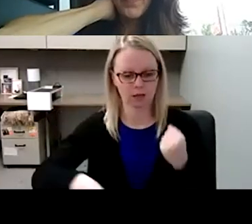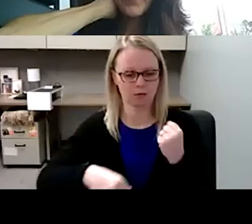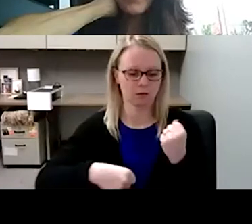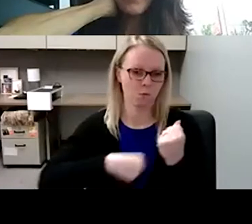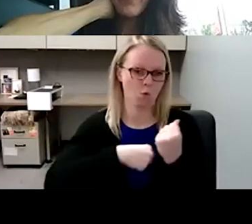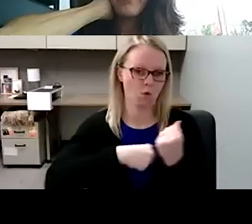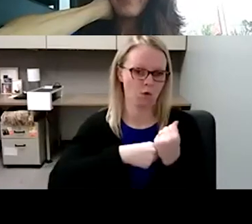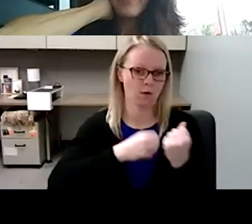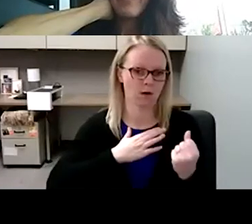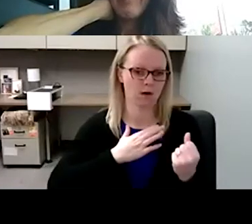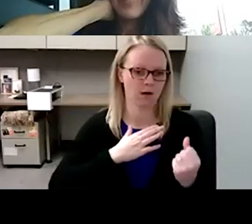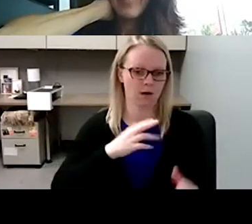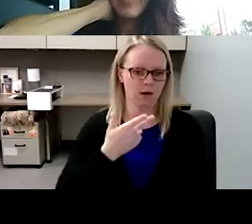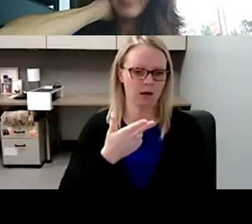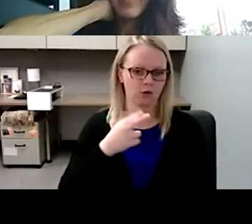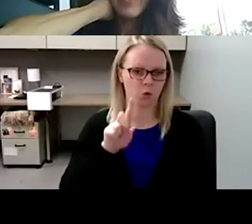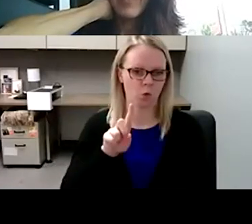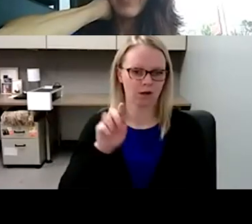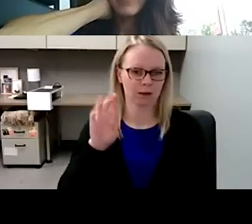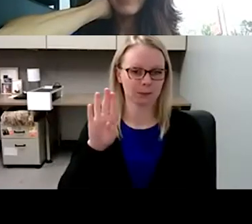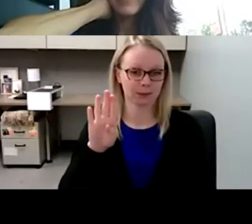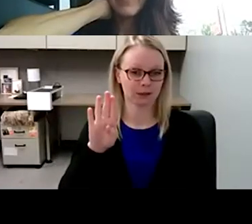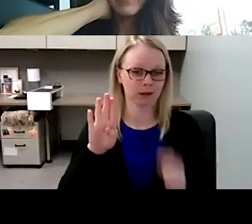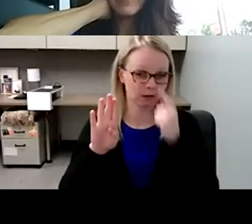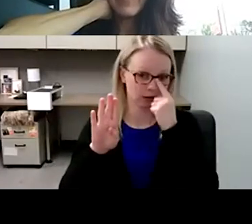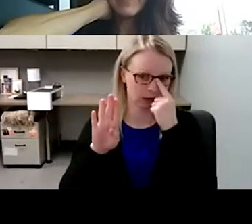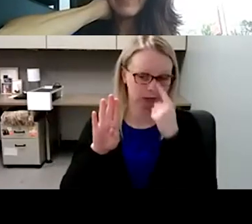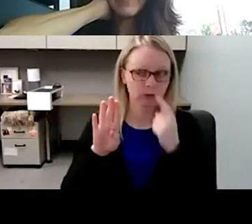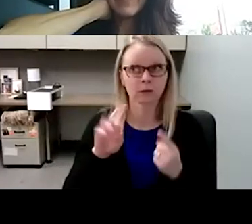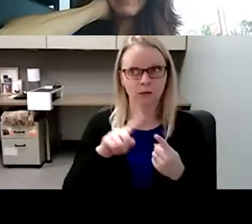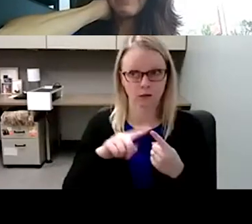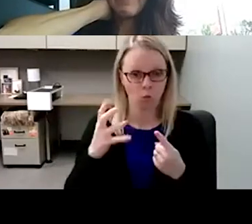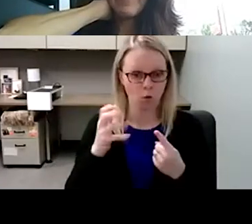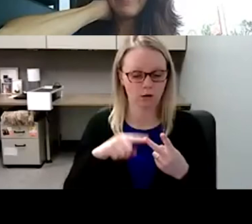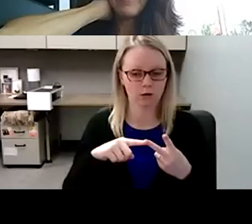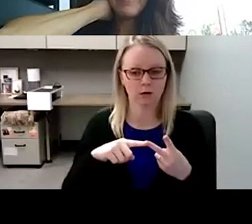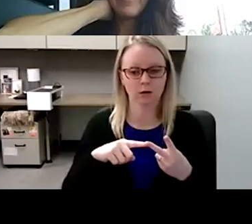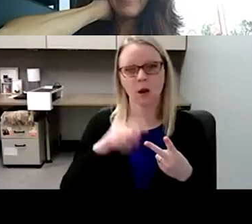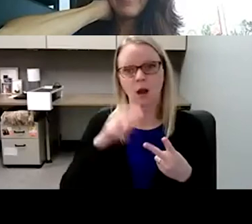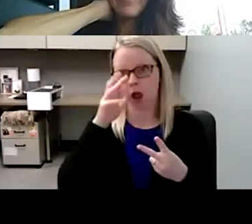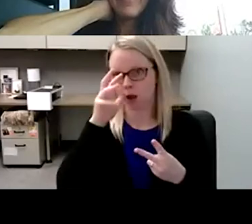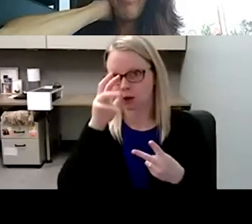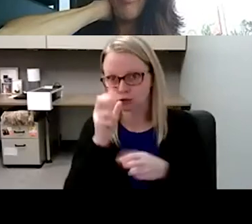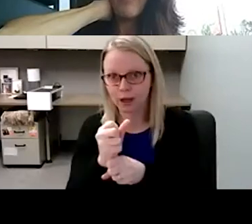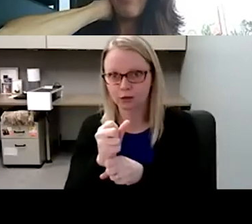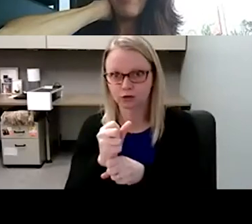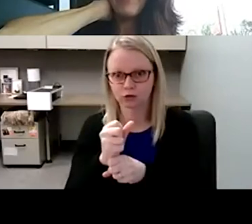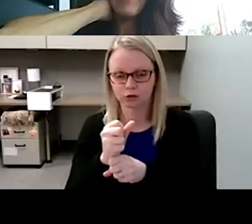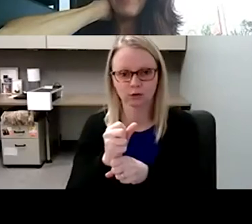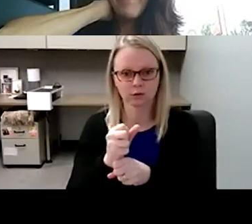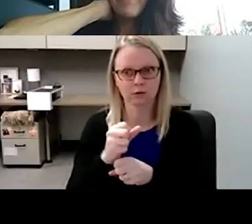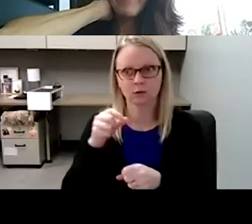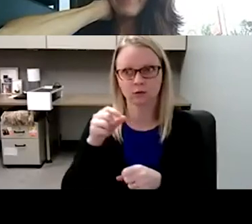H-1B. And obviously one of the attraction versus the private industry of the big five then was they paid for